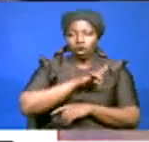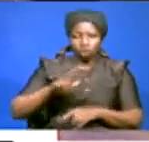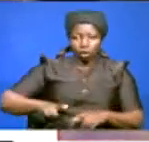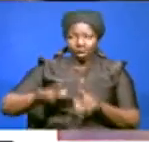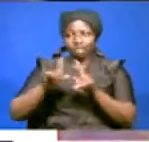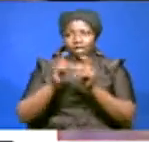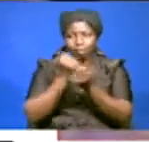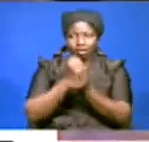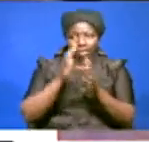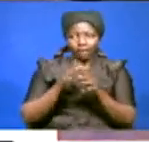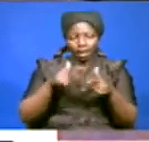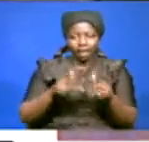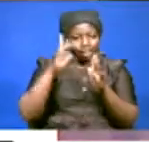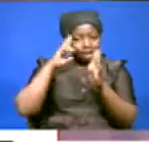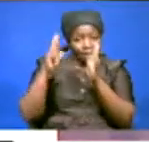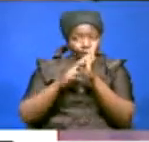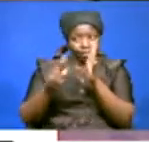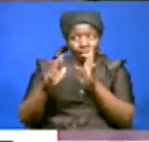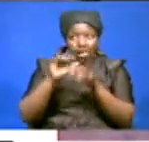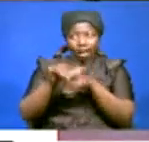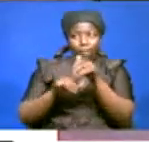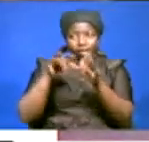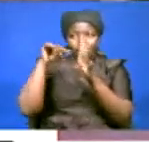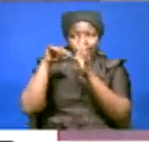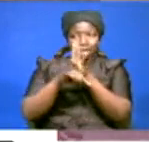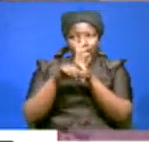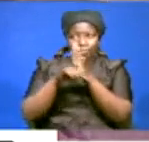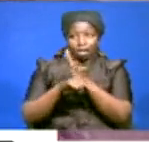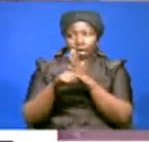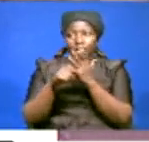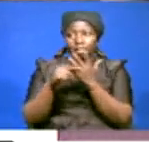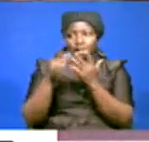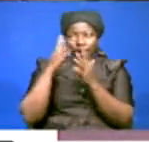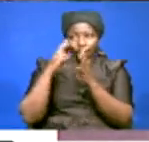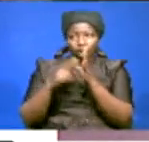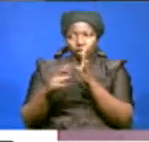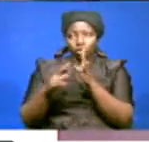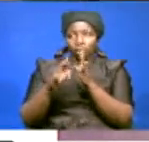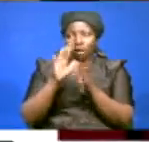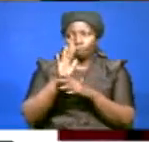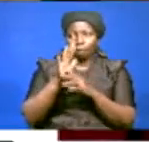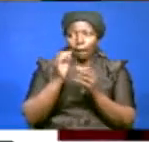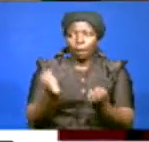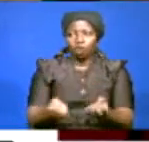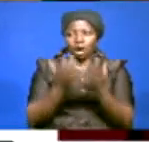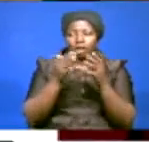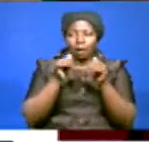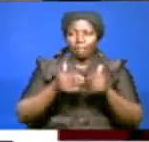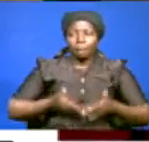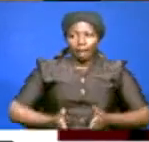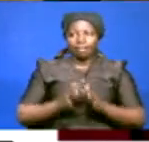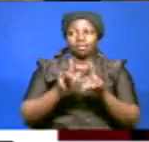the deeper significance of his miraculous birth and the lessons in the place and timing of his birth. It is much